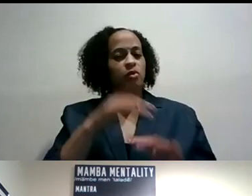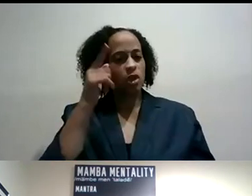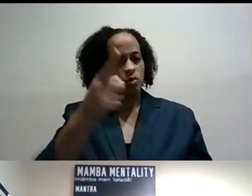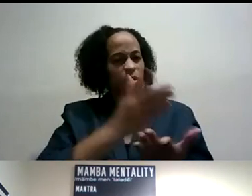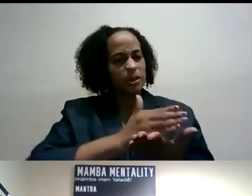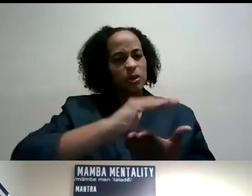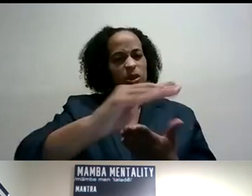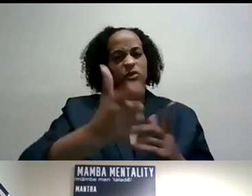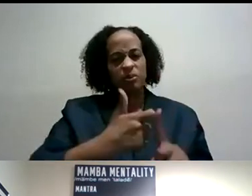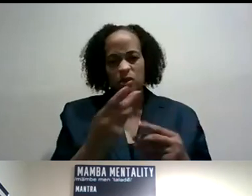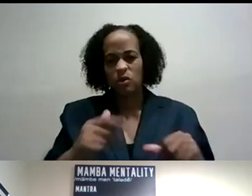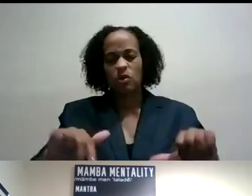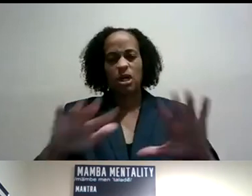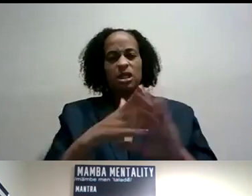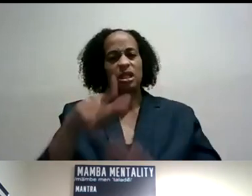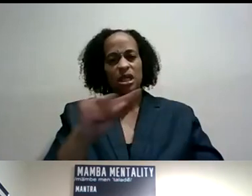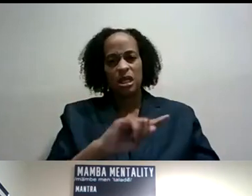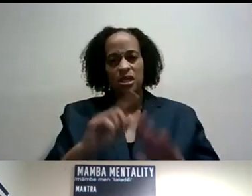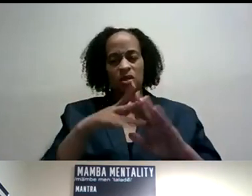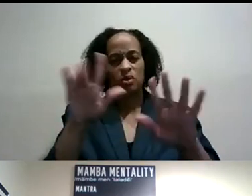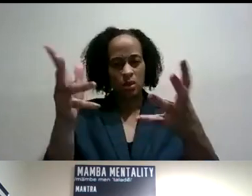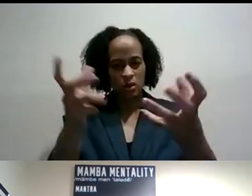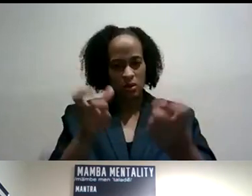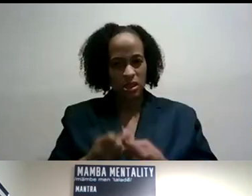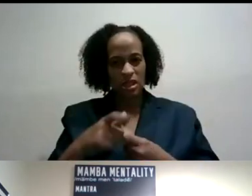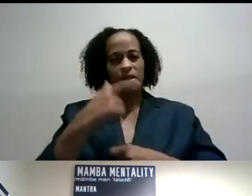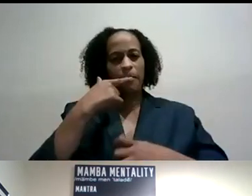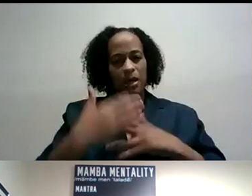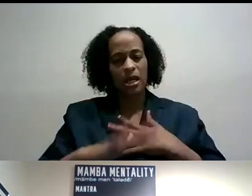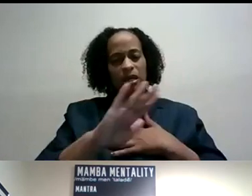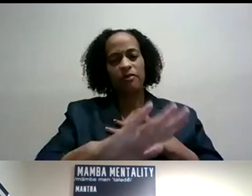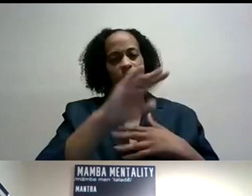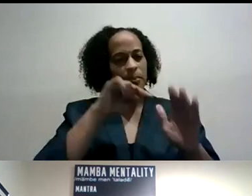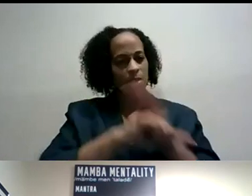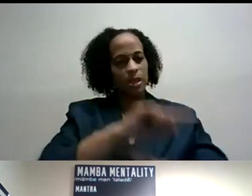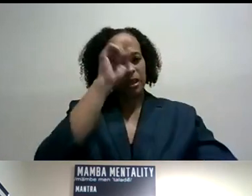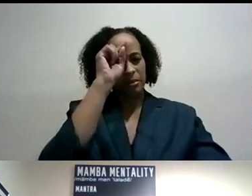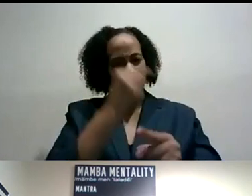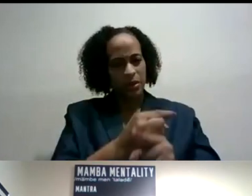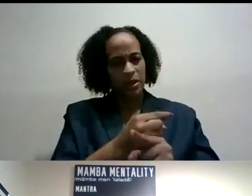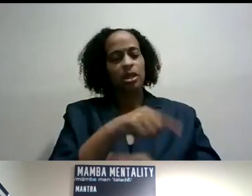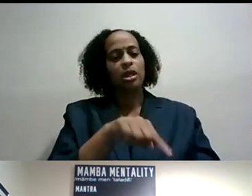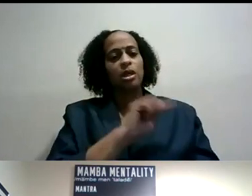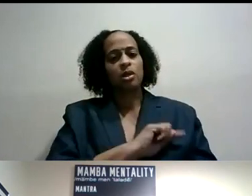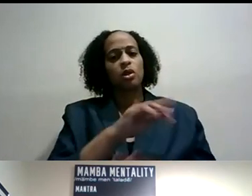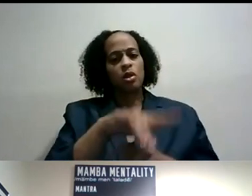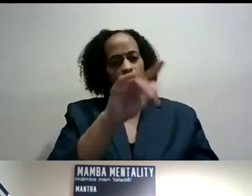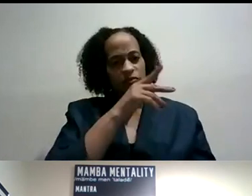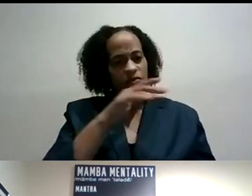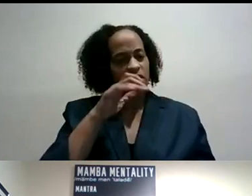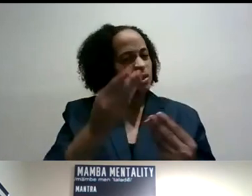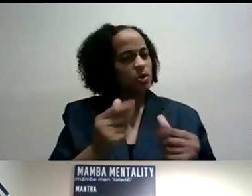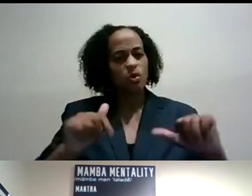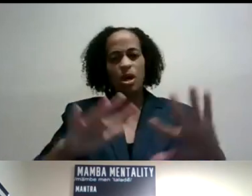this ground that has opened its arms to receive the blood of your murdered brother. You'll farm this ground, but it